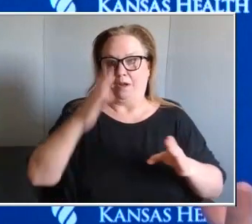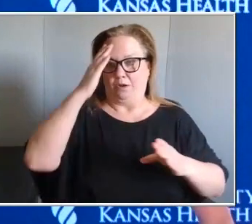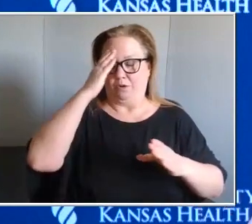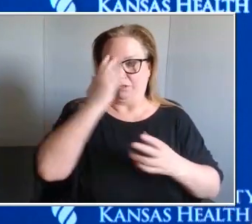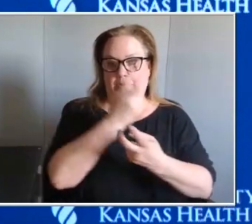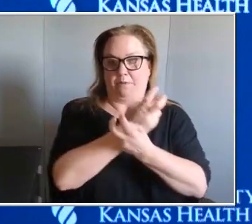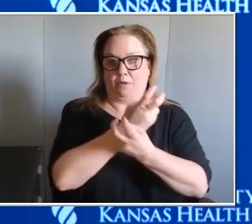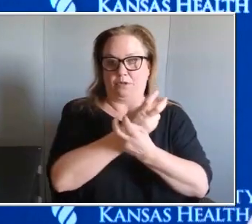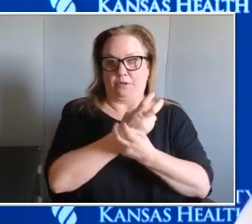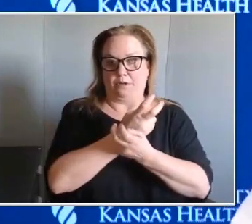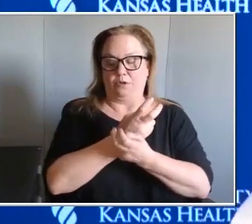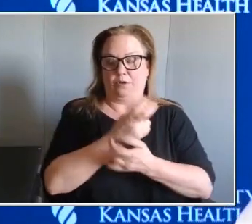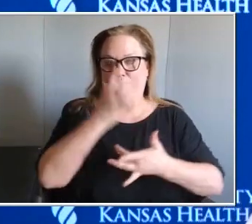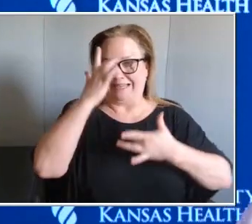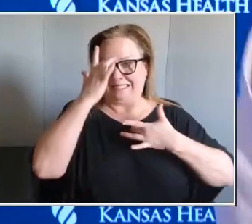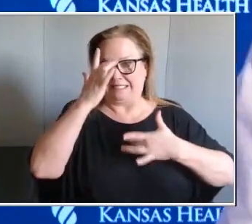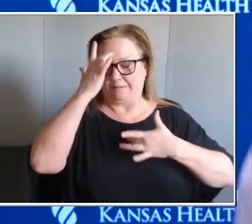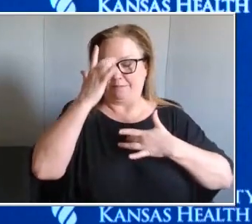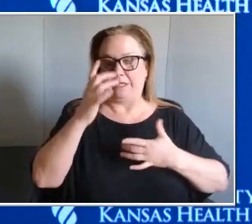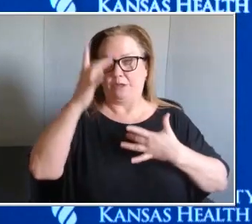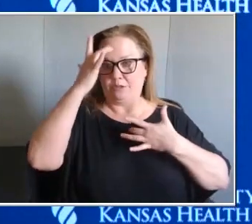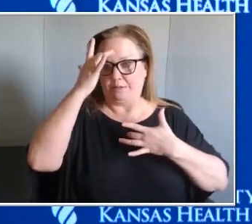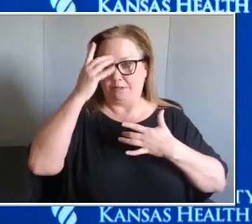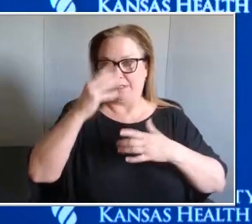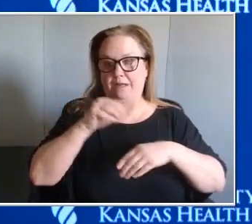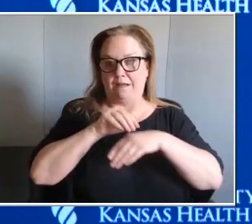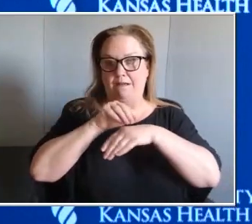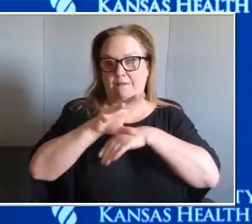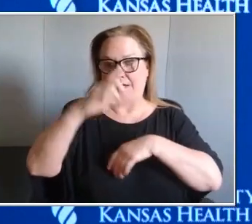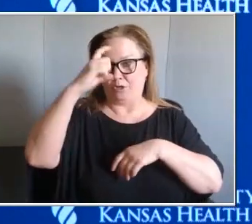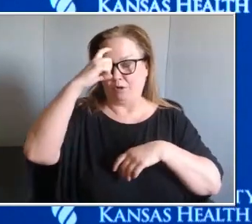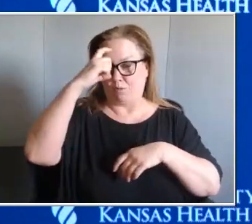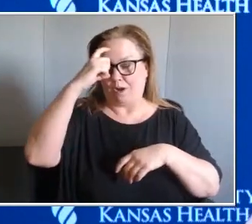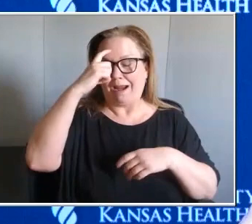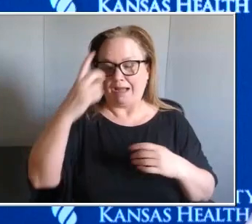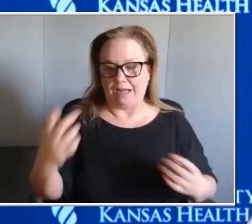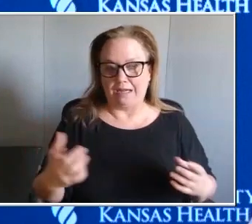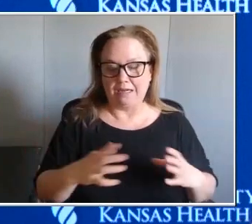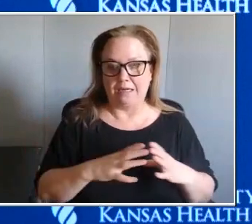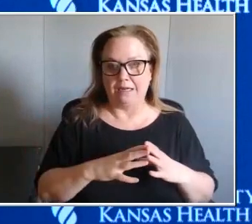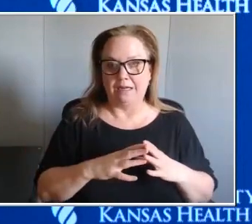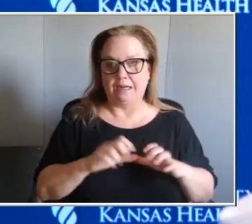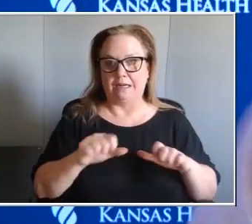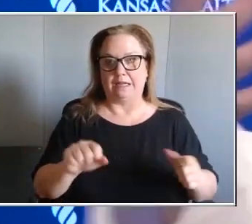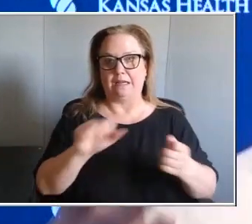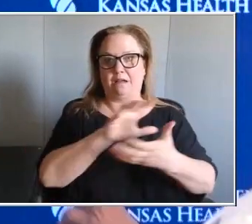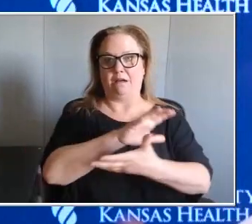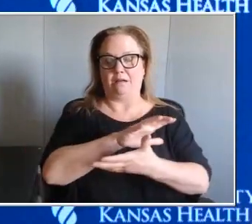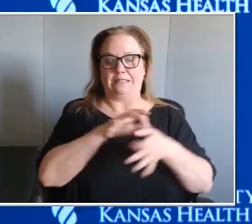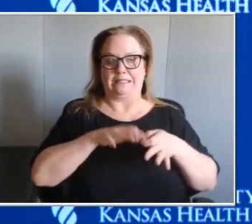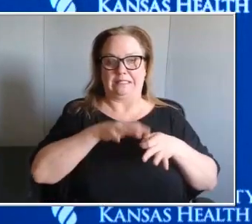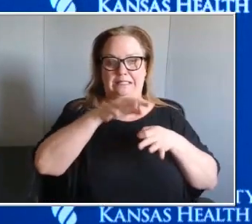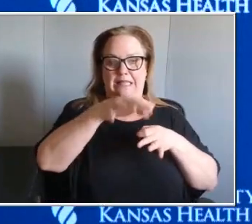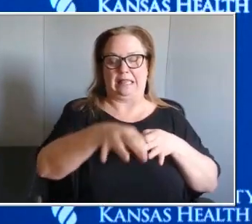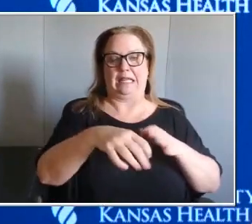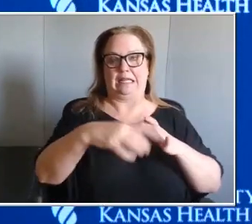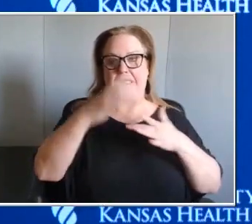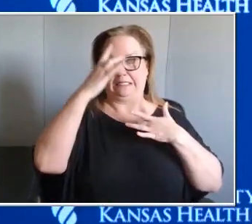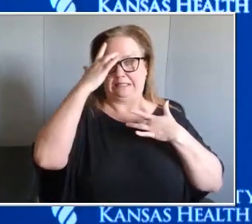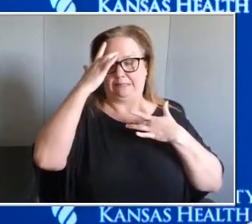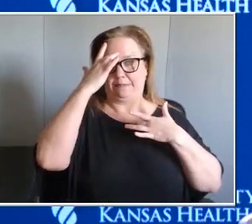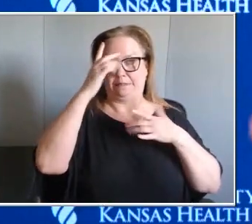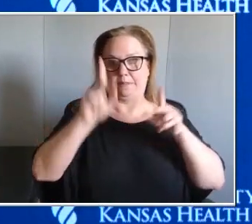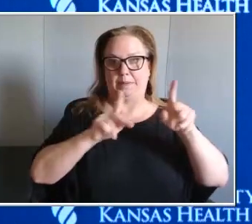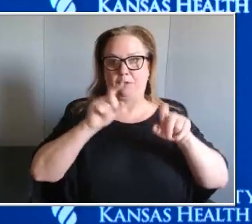when you start having symptoms. And those symptoms affect the brain primarily, and actually can cause delayed symptoms. So folks can